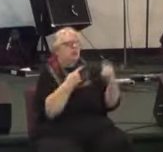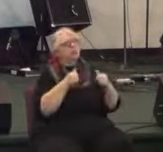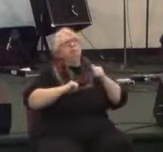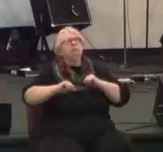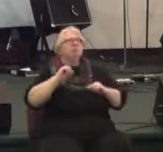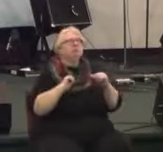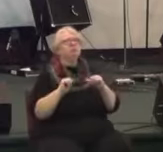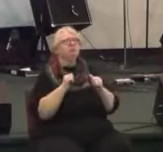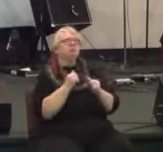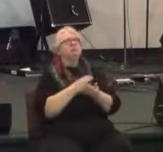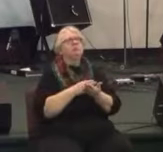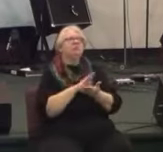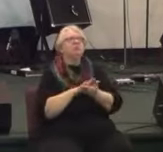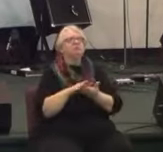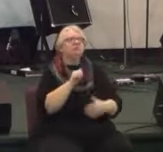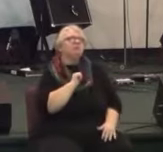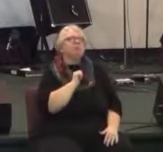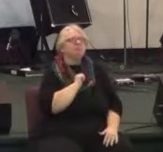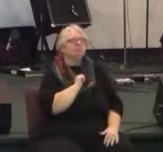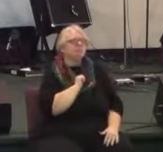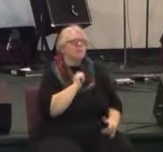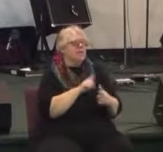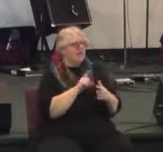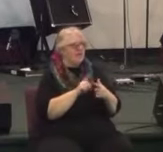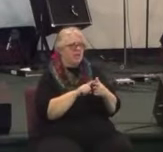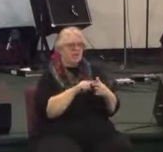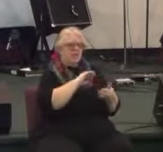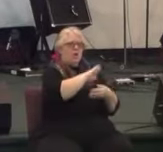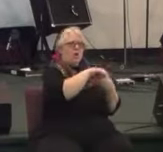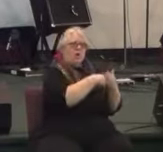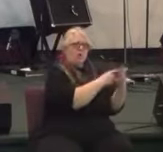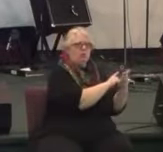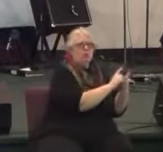hell all week. And that can't go.